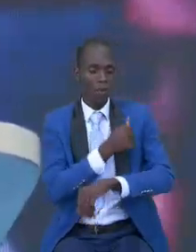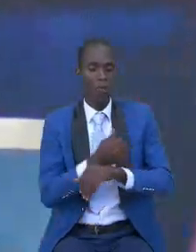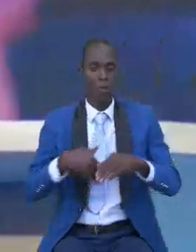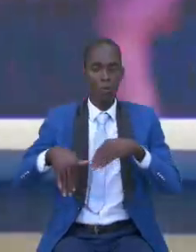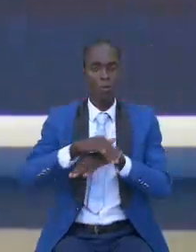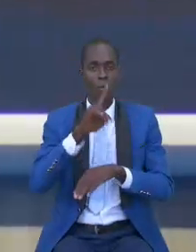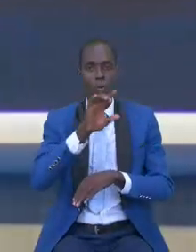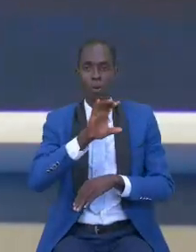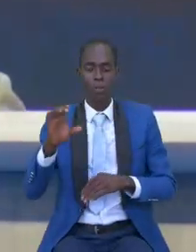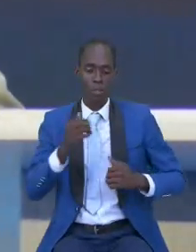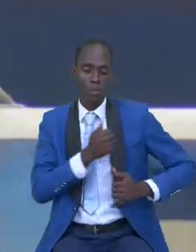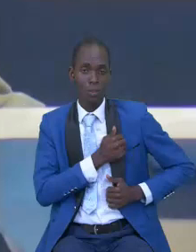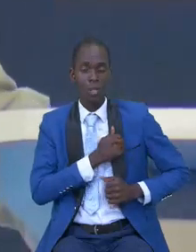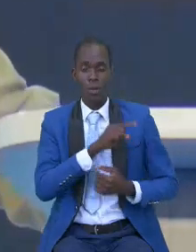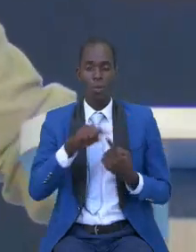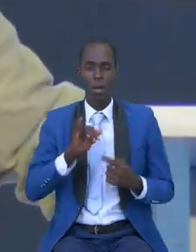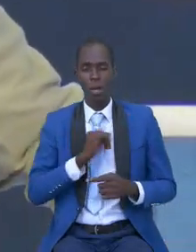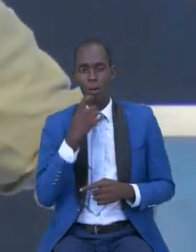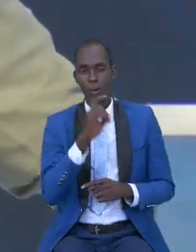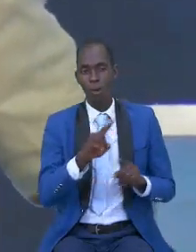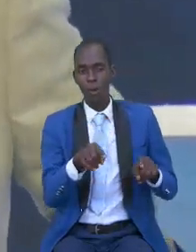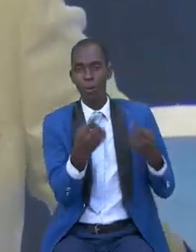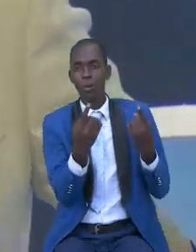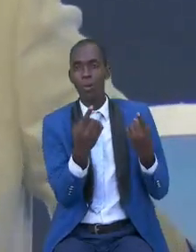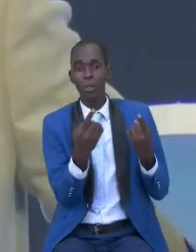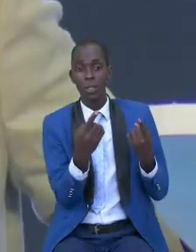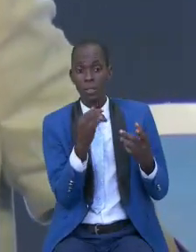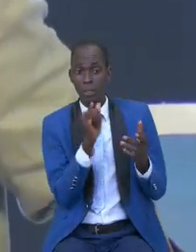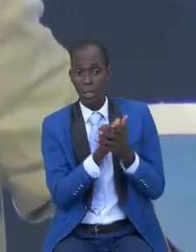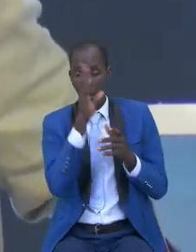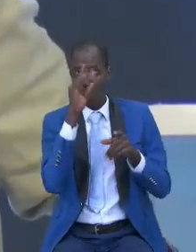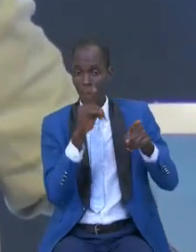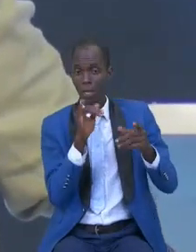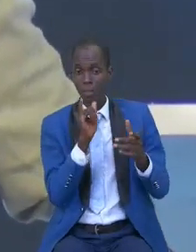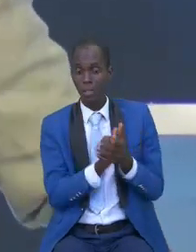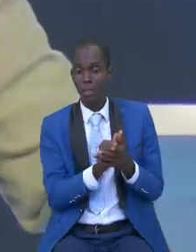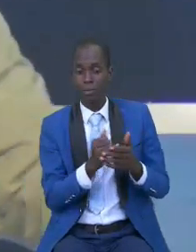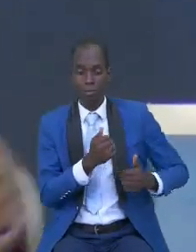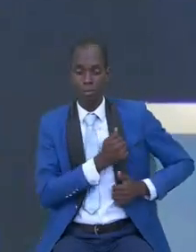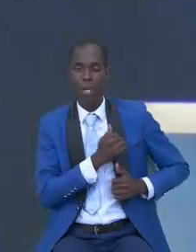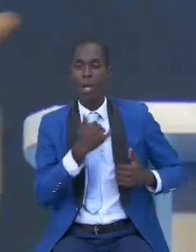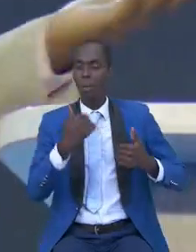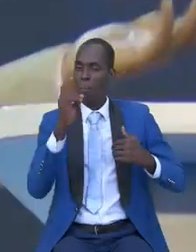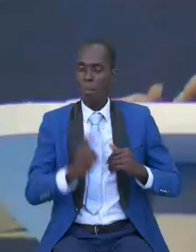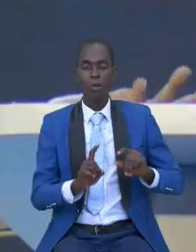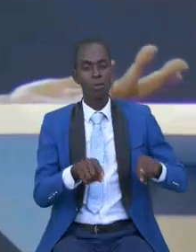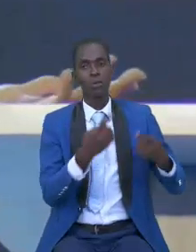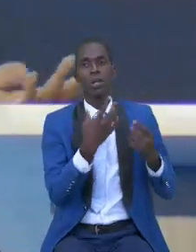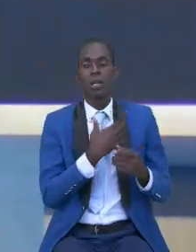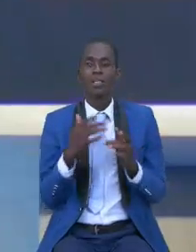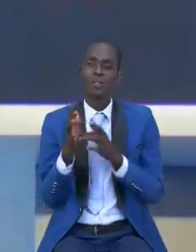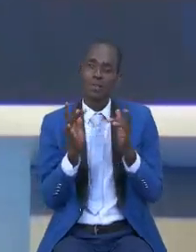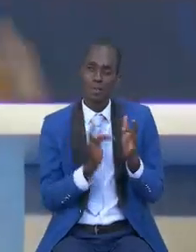100 soldiers. And when I say go, that man, that soldier has to go. And Jesus